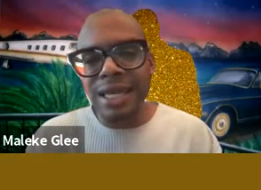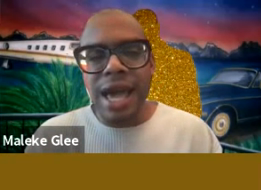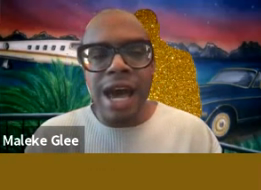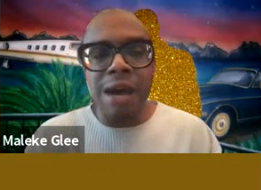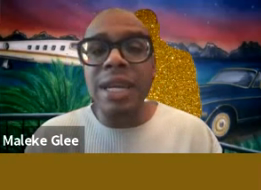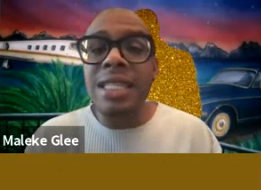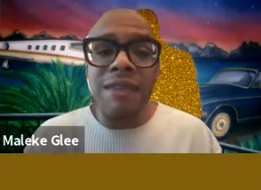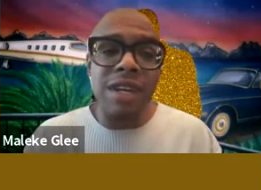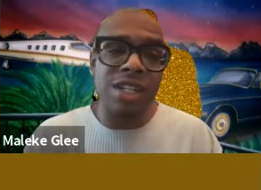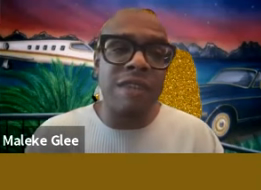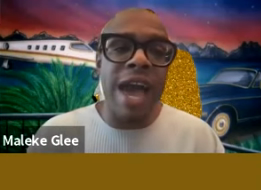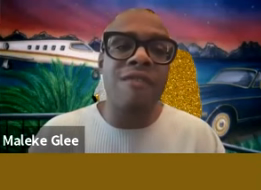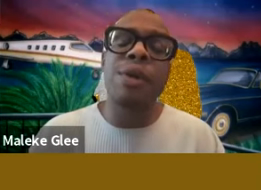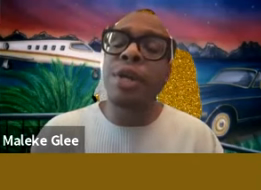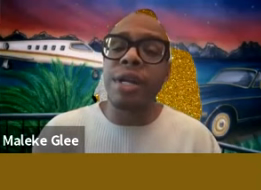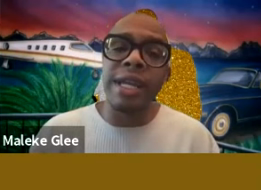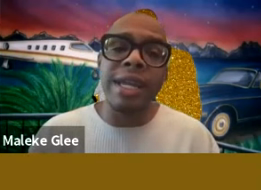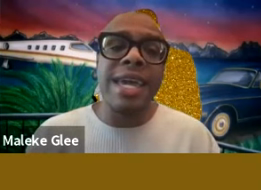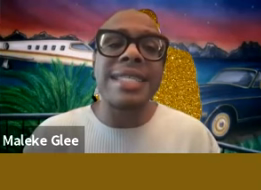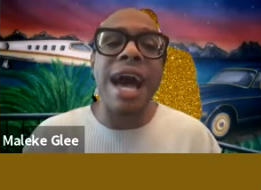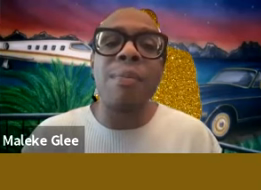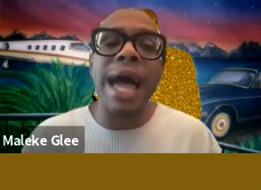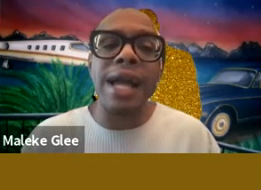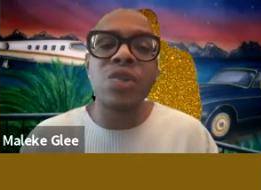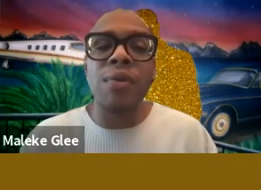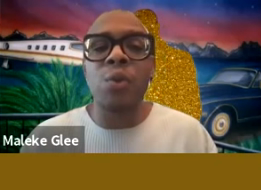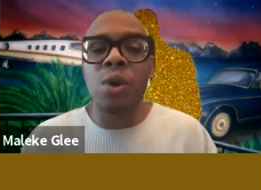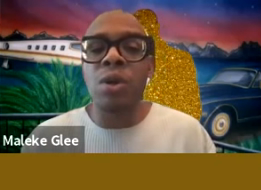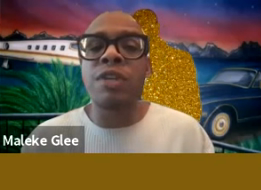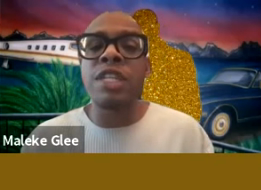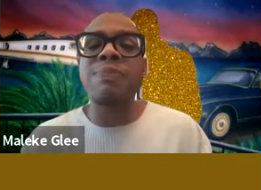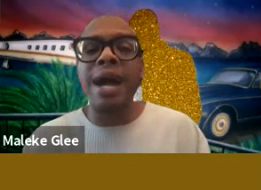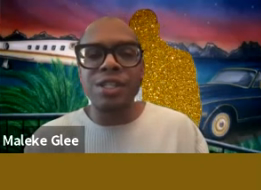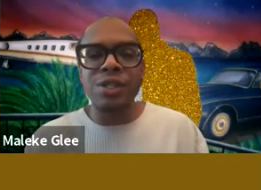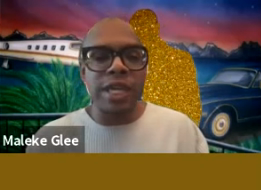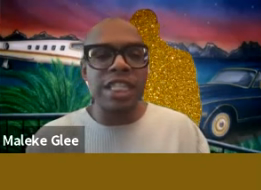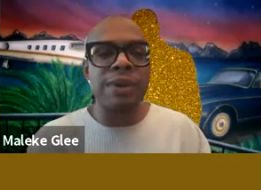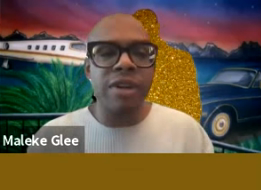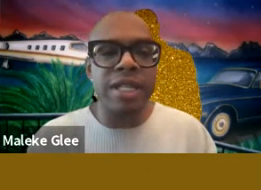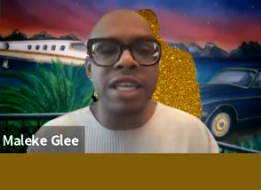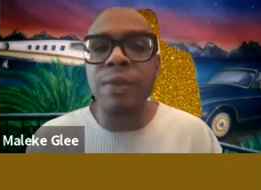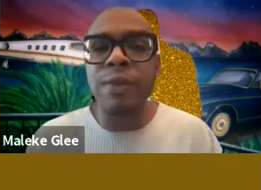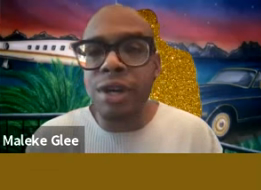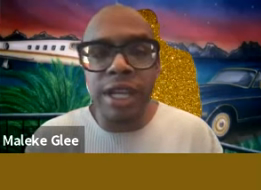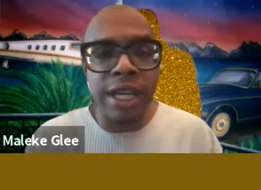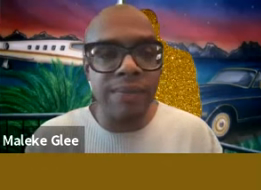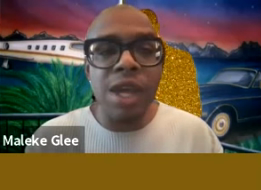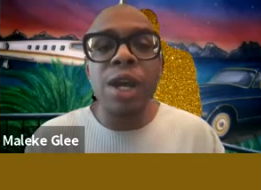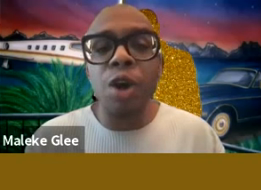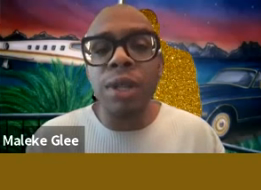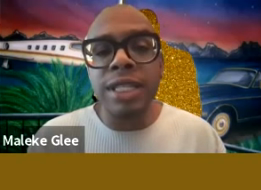succinct. And his definition of Afro-modernity is how Blacks throughout the world responded to the experience of